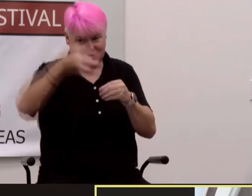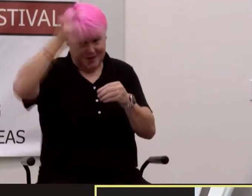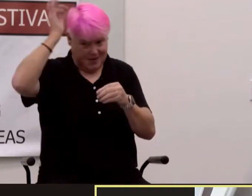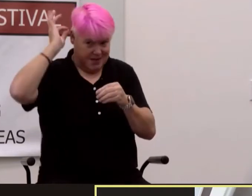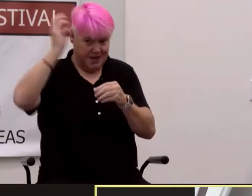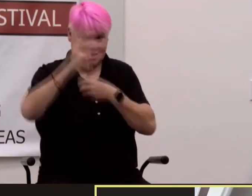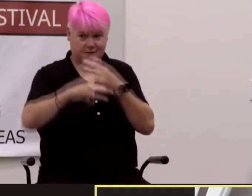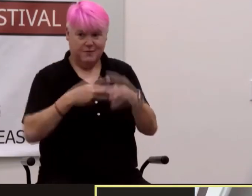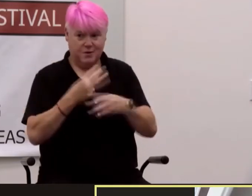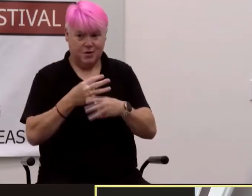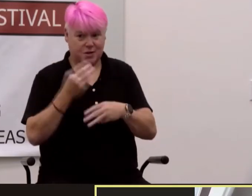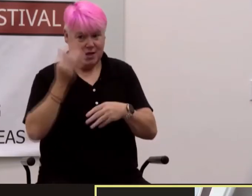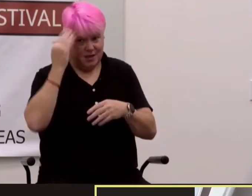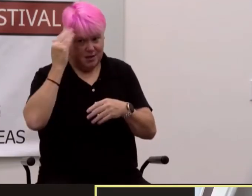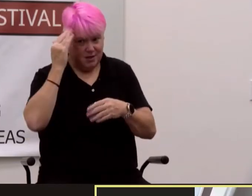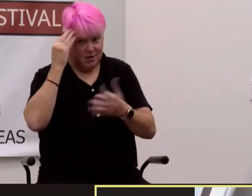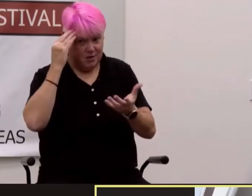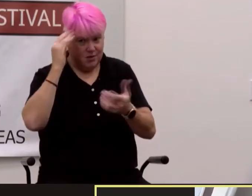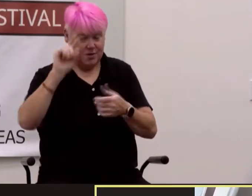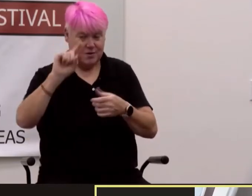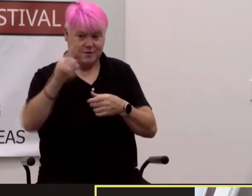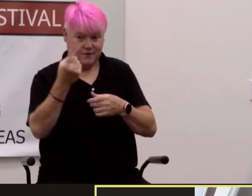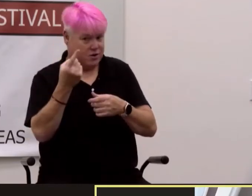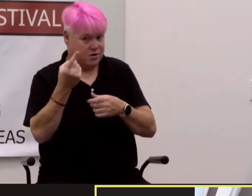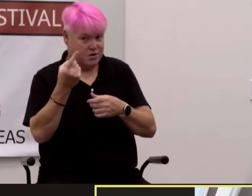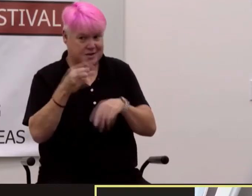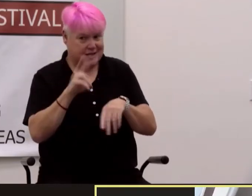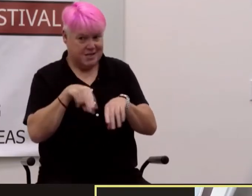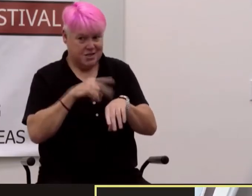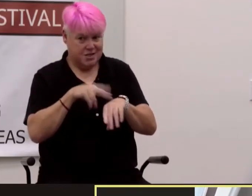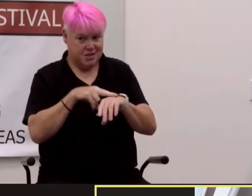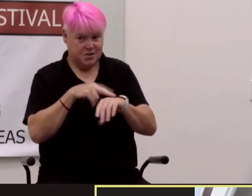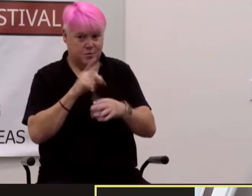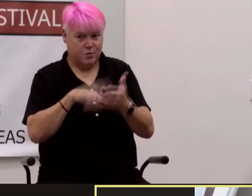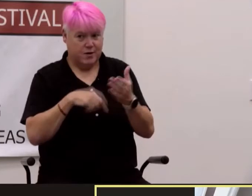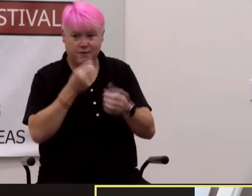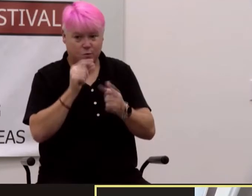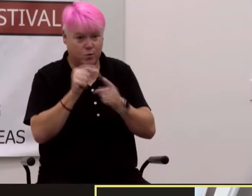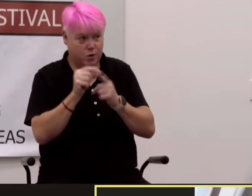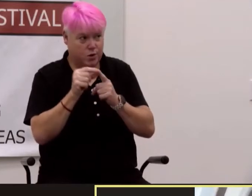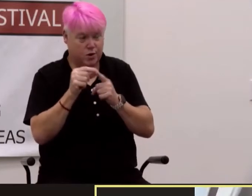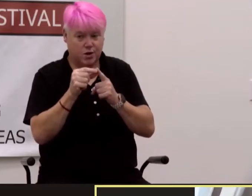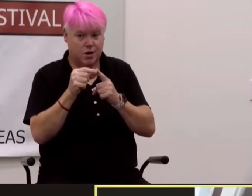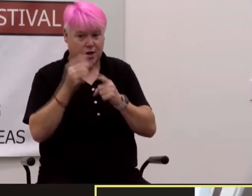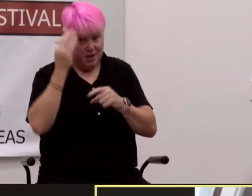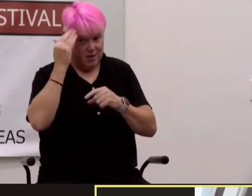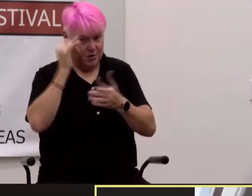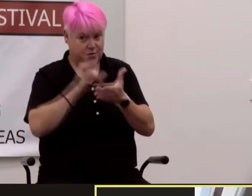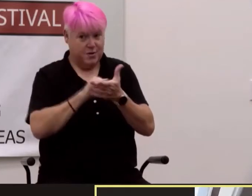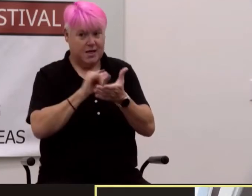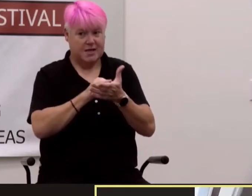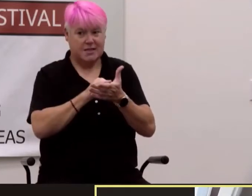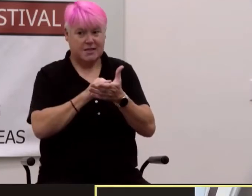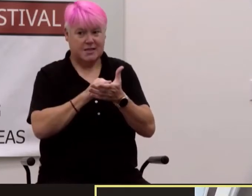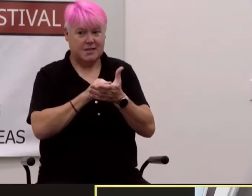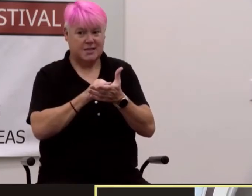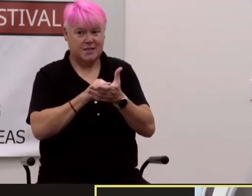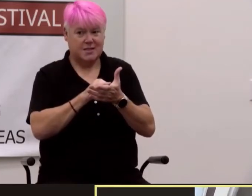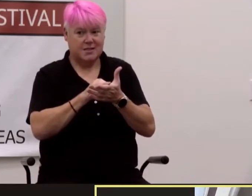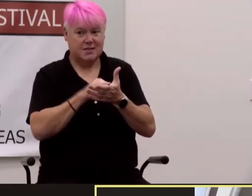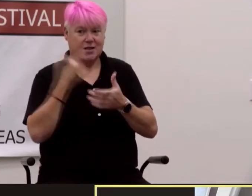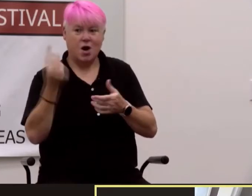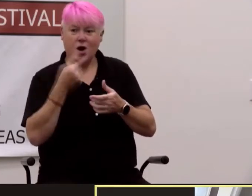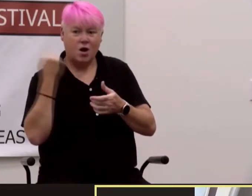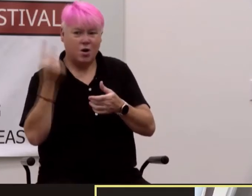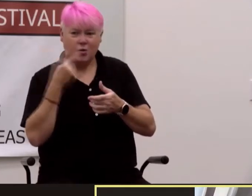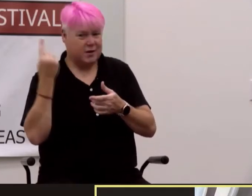I was or First Nations, Indigenous, whatever word you want to use. I just knew that I was like I always was.